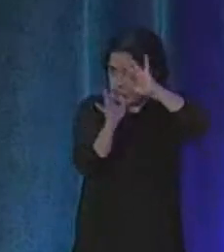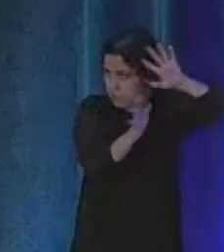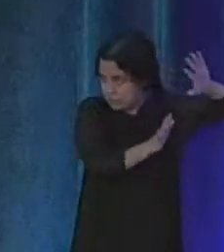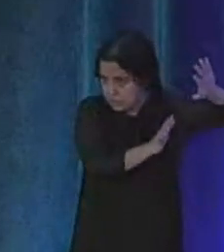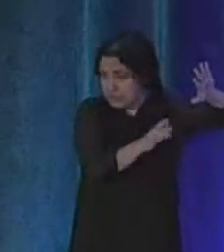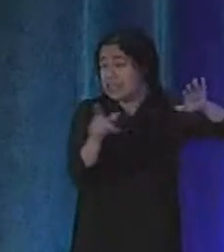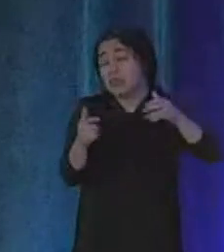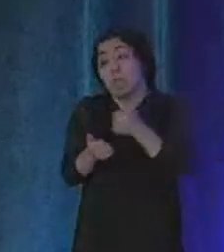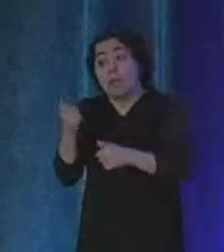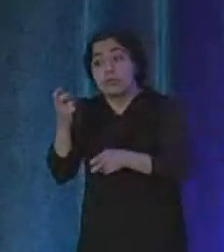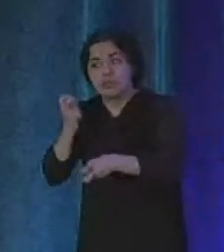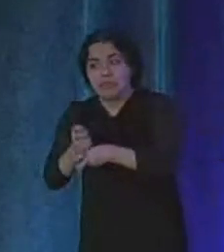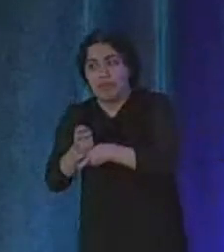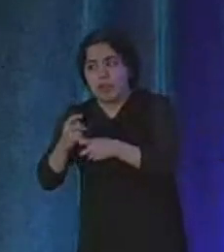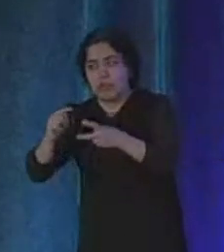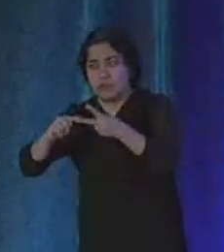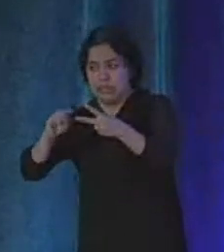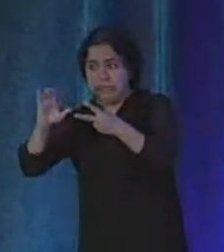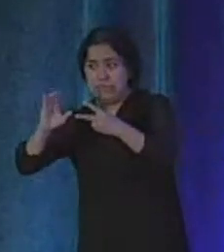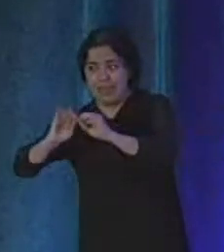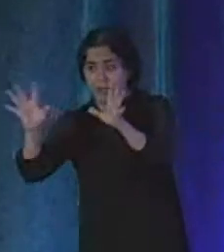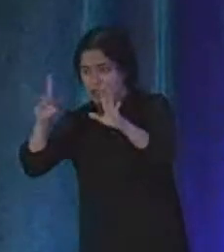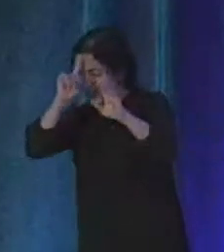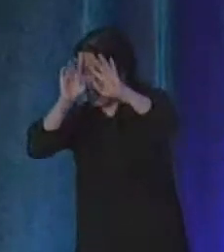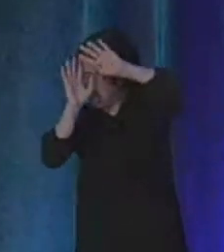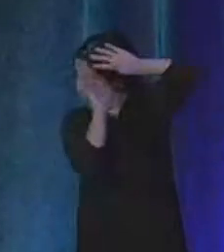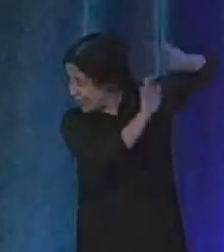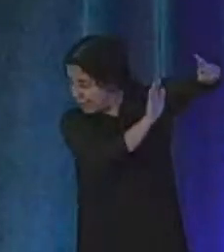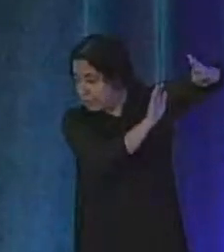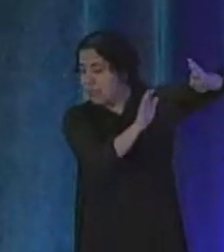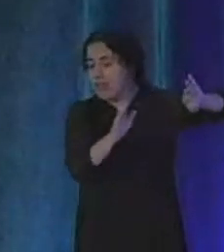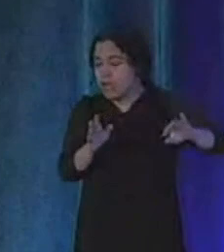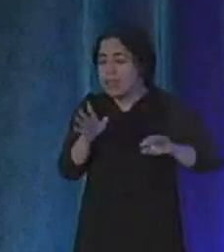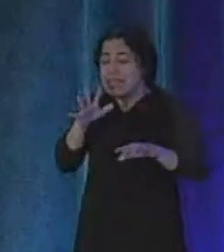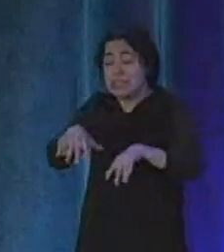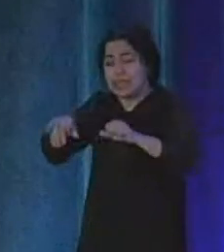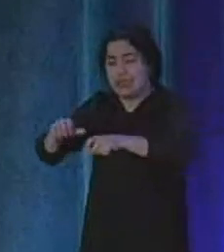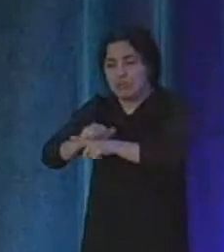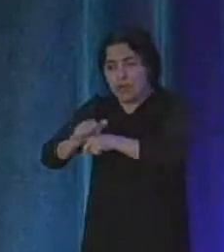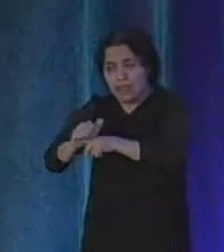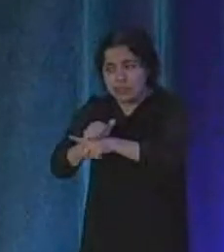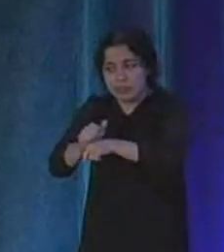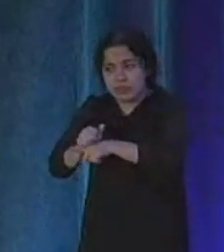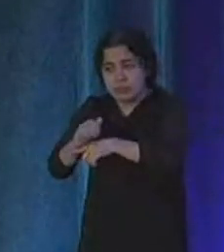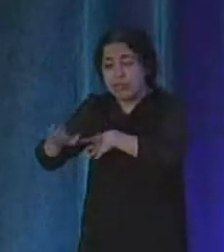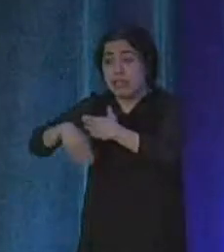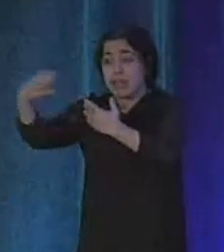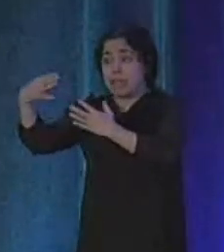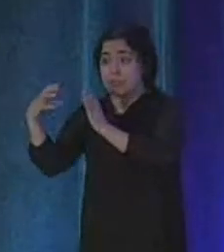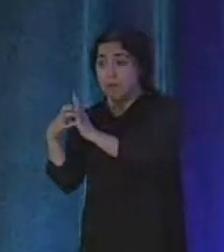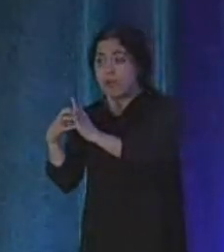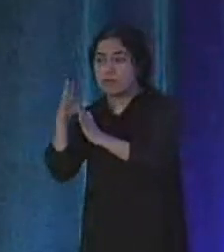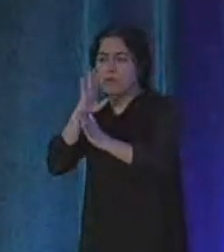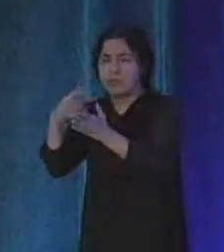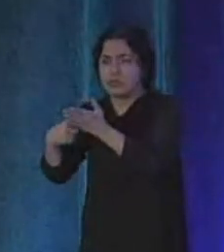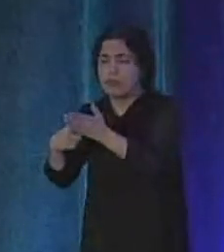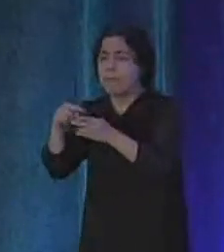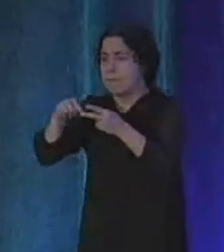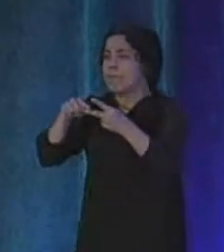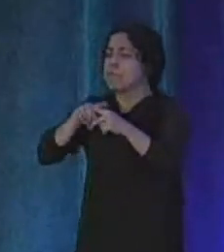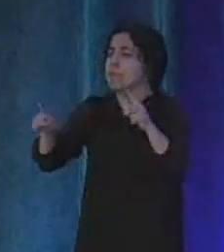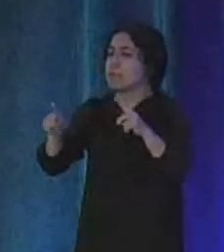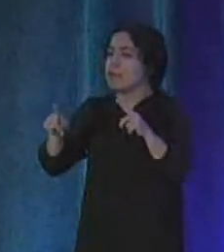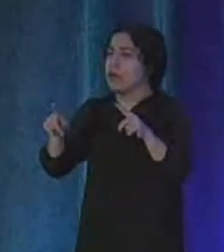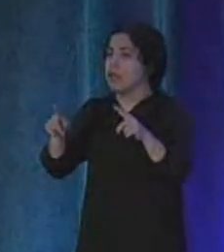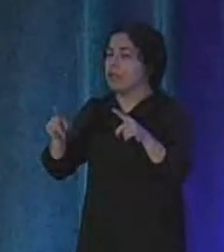bit of practice. We do have, and the next module that I'm going to get into will help you with this. But tie this again back to flow state. The lioness on the